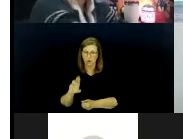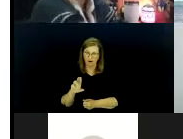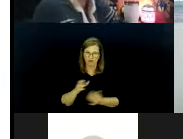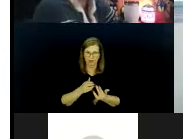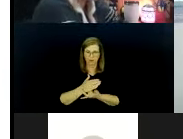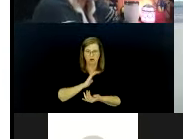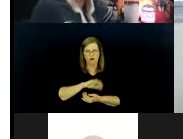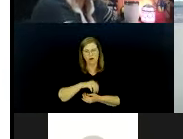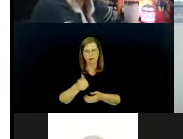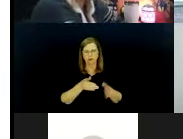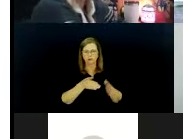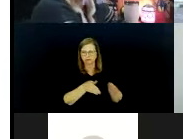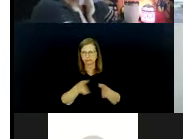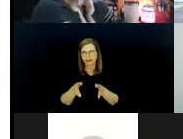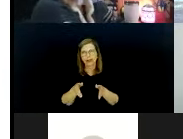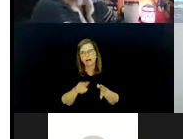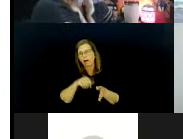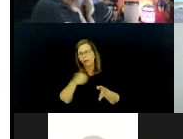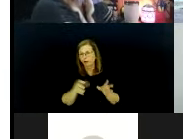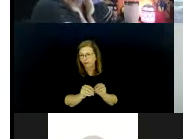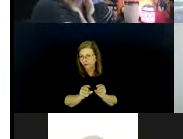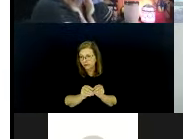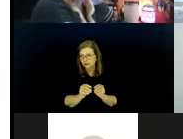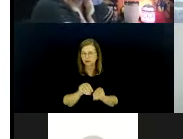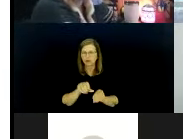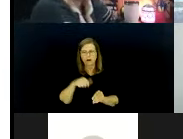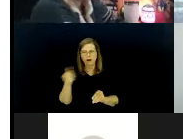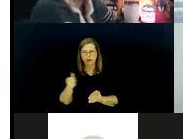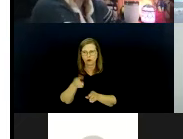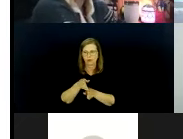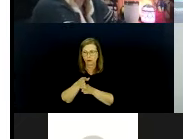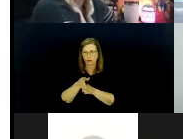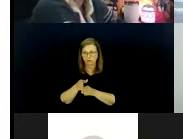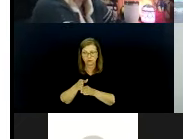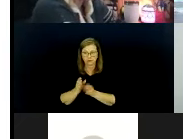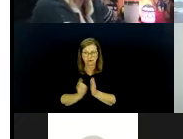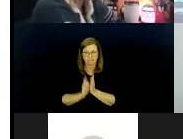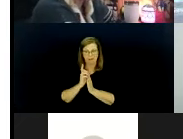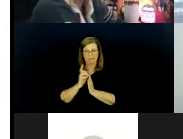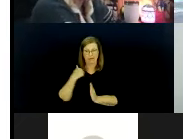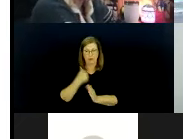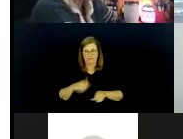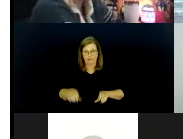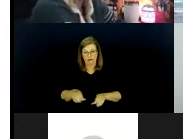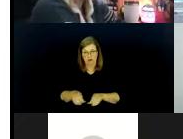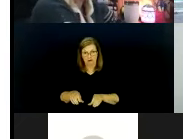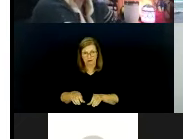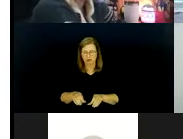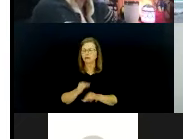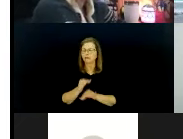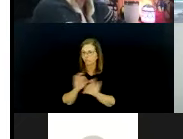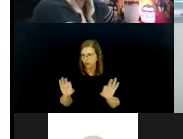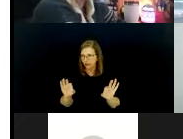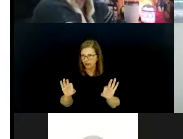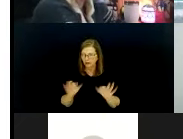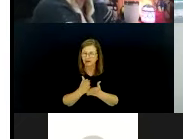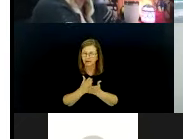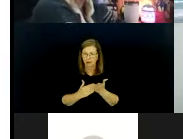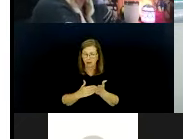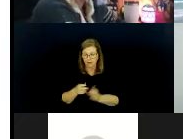other avenues like other conferences or other professional development that we've held. And those are free. There are some on